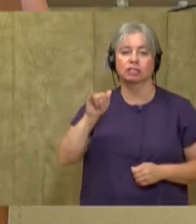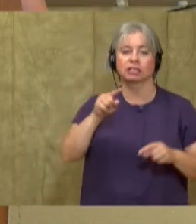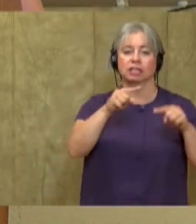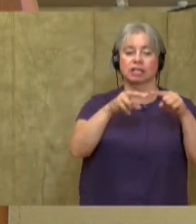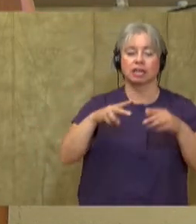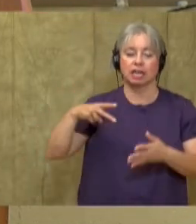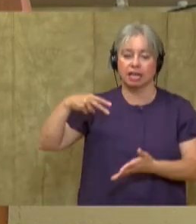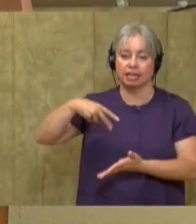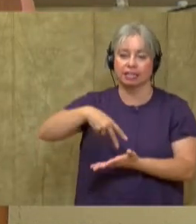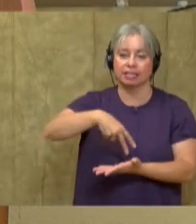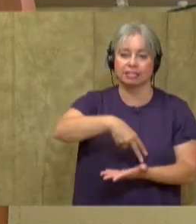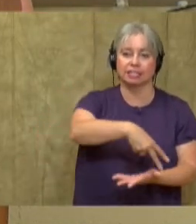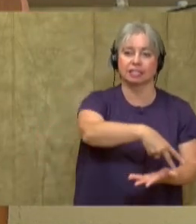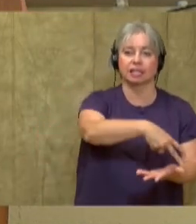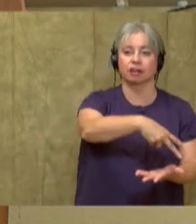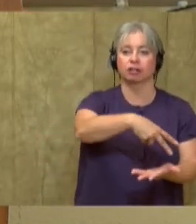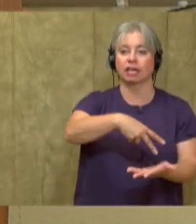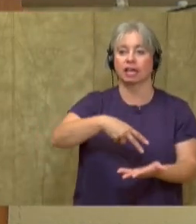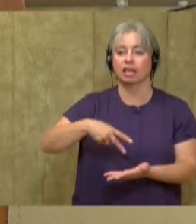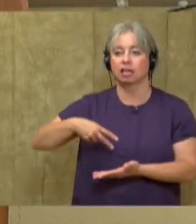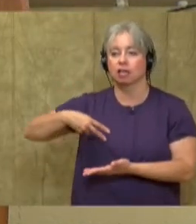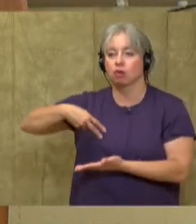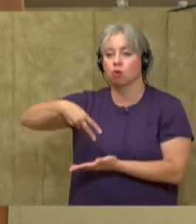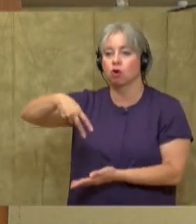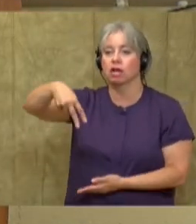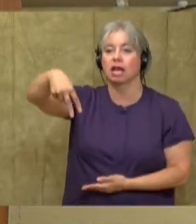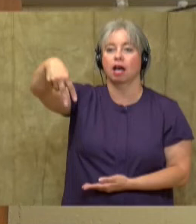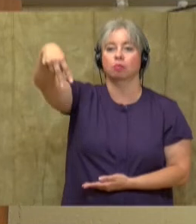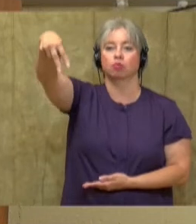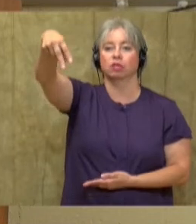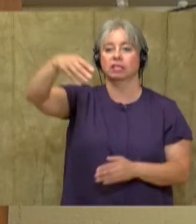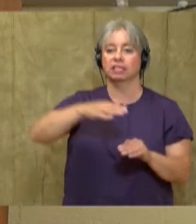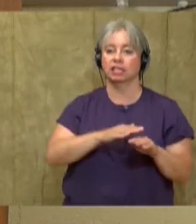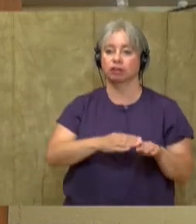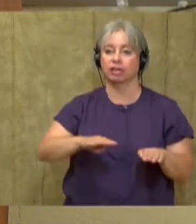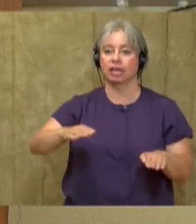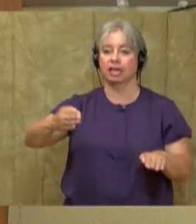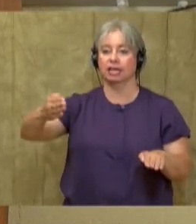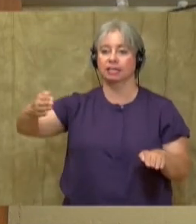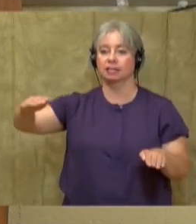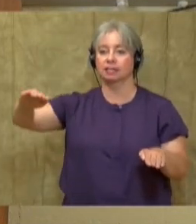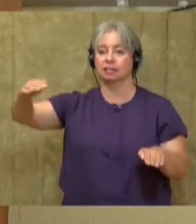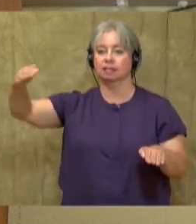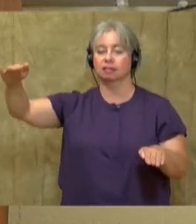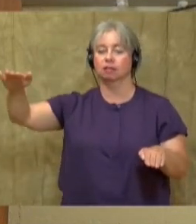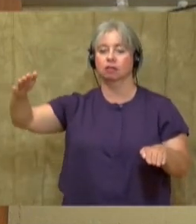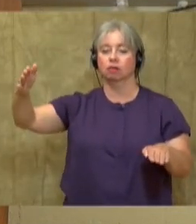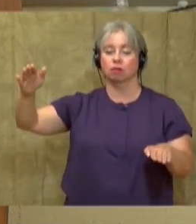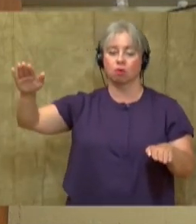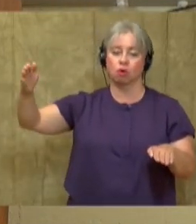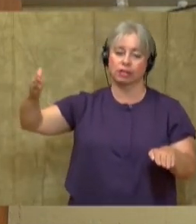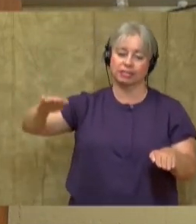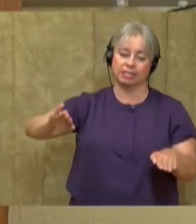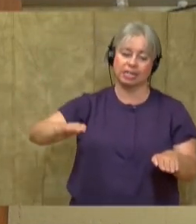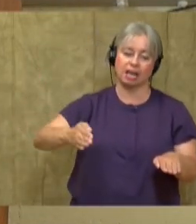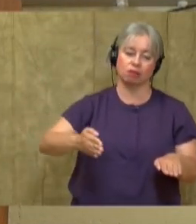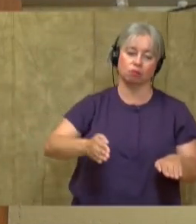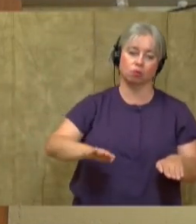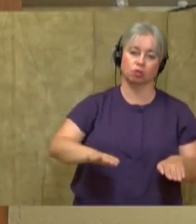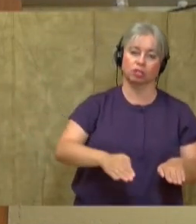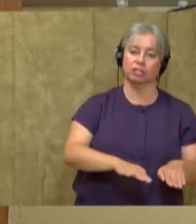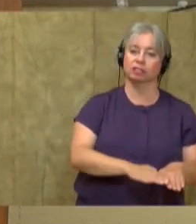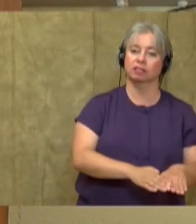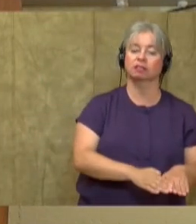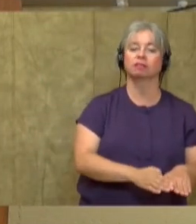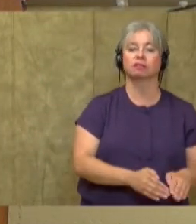it's either a downward staircase or it's an upward staircase. In this example, it's a downward staircase. We'll be going down.